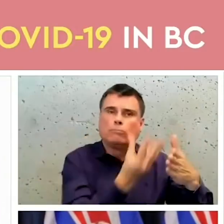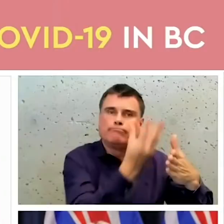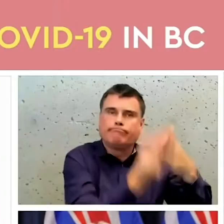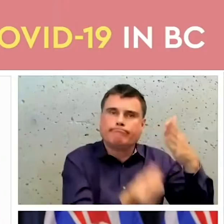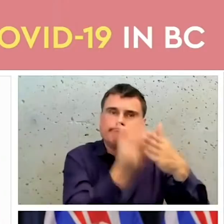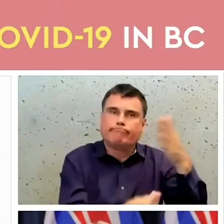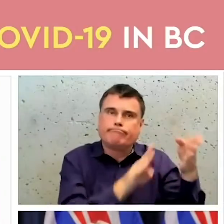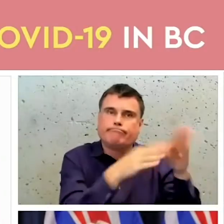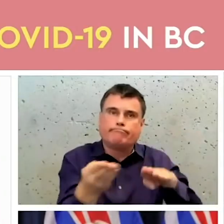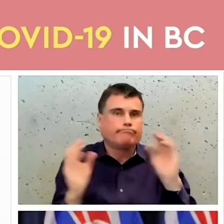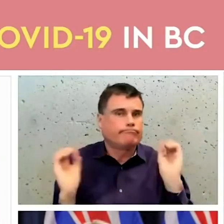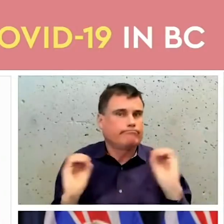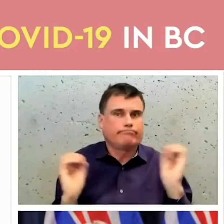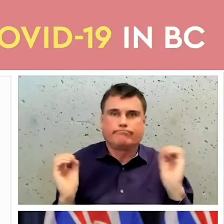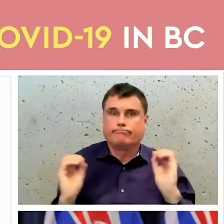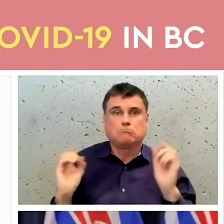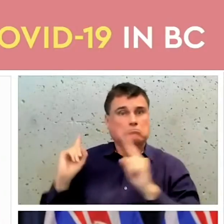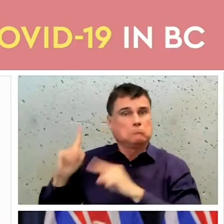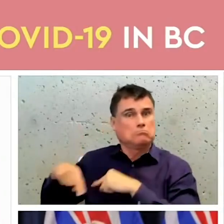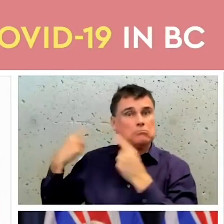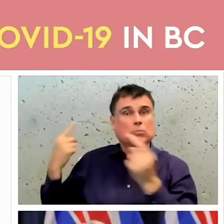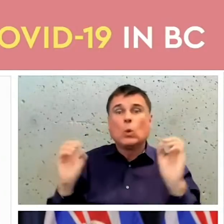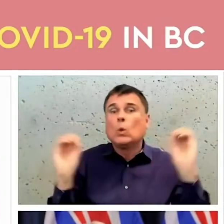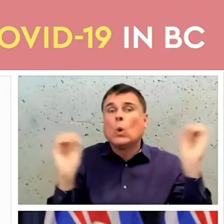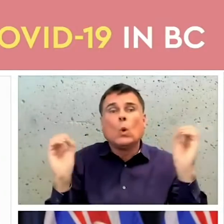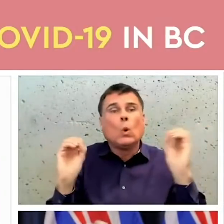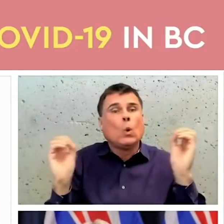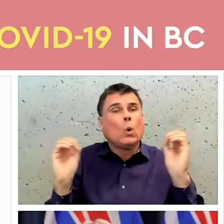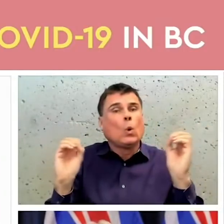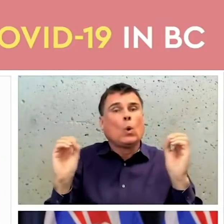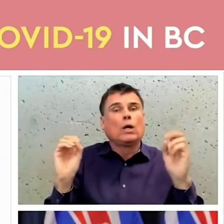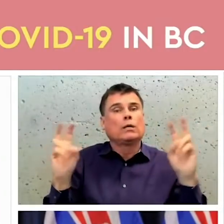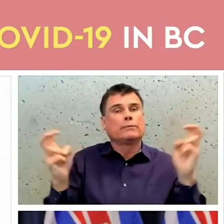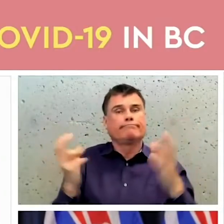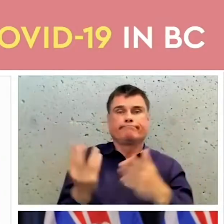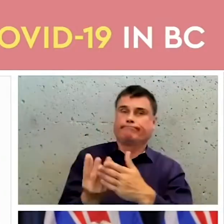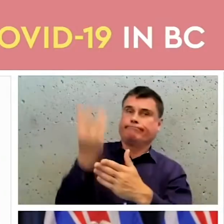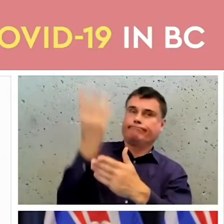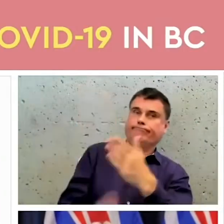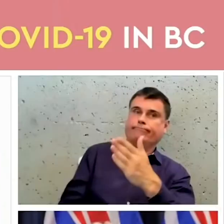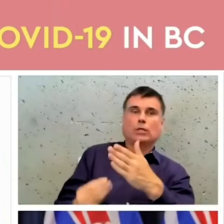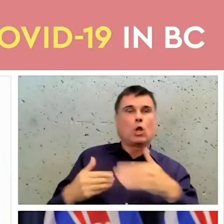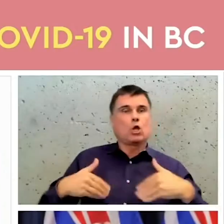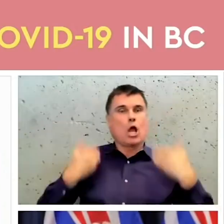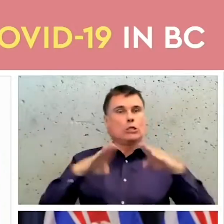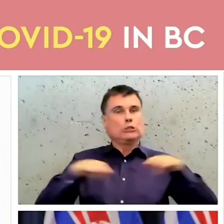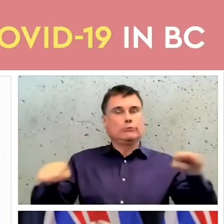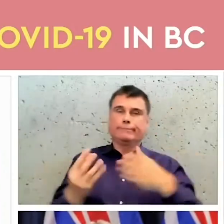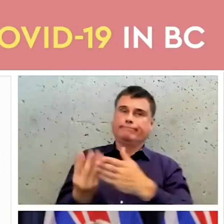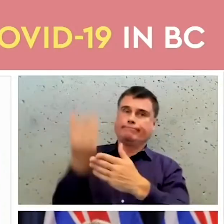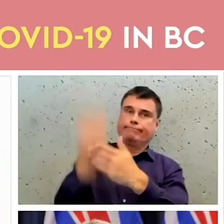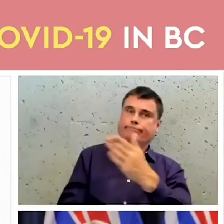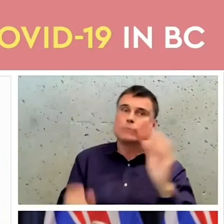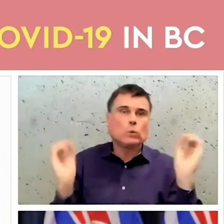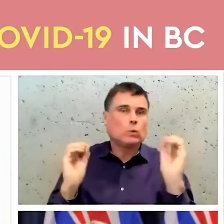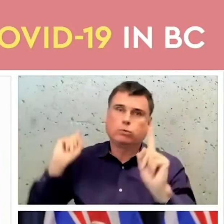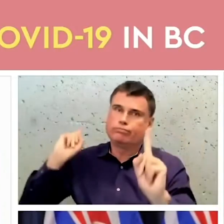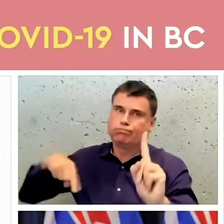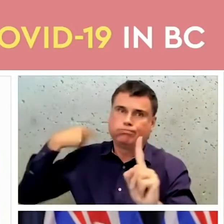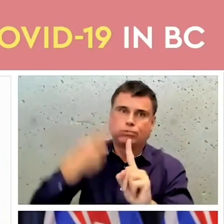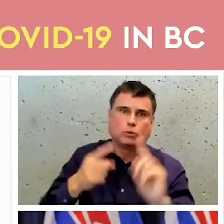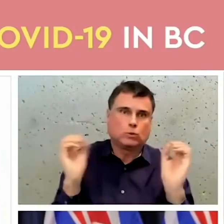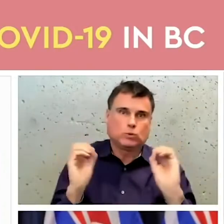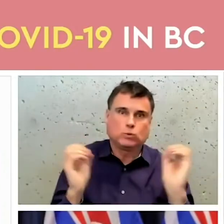think that's really important for us to remember. This virus, thankfully, does not cause this severe disease in